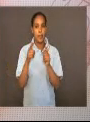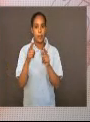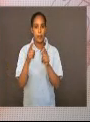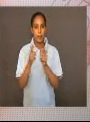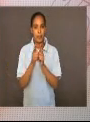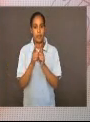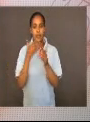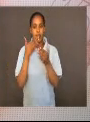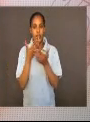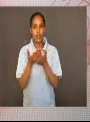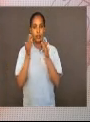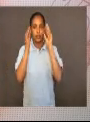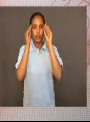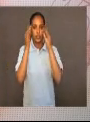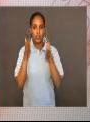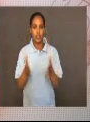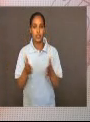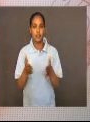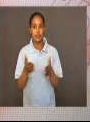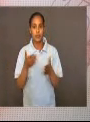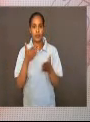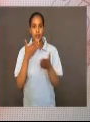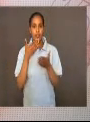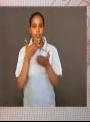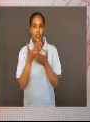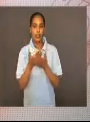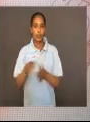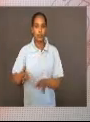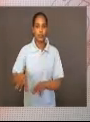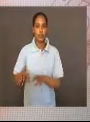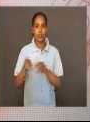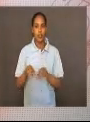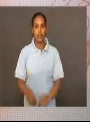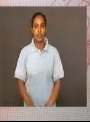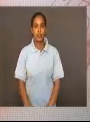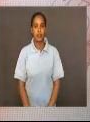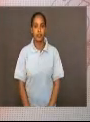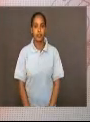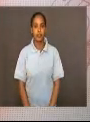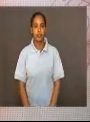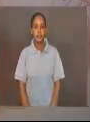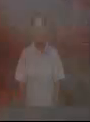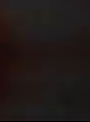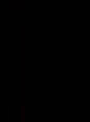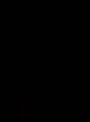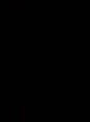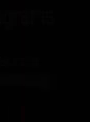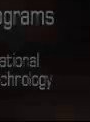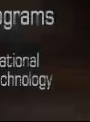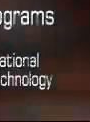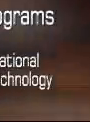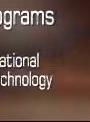Until next time, thank you, teacher. Thank you, students.